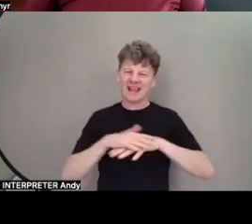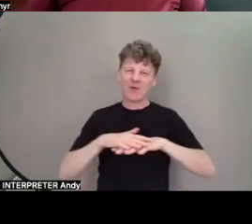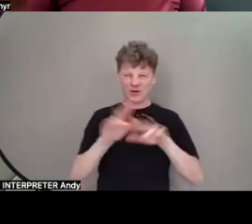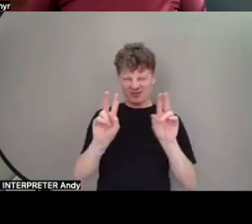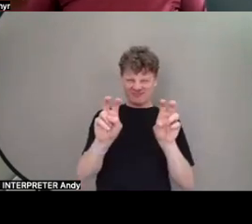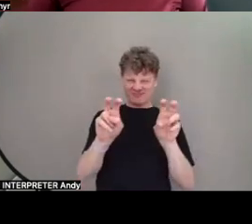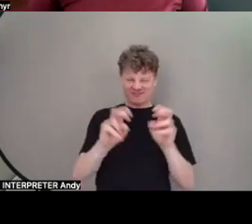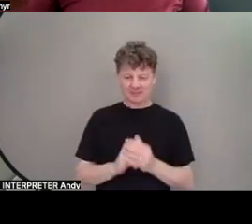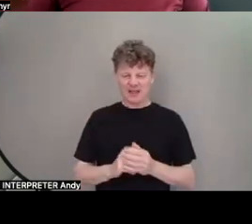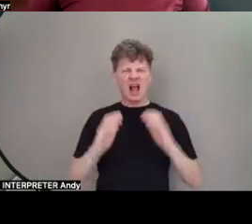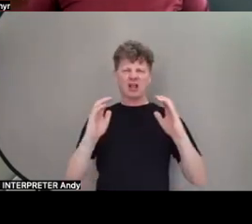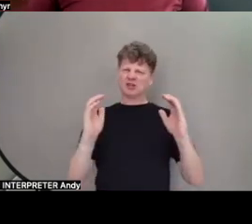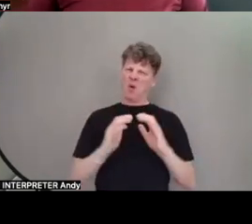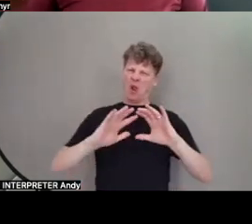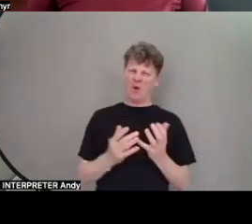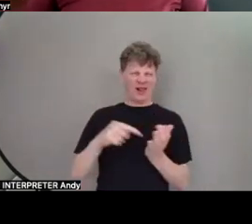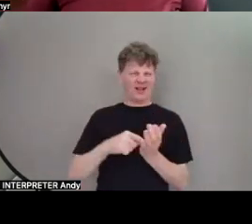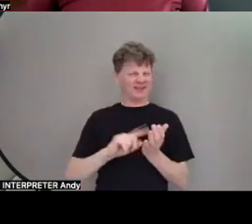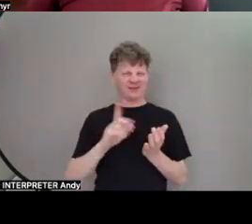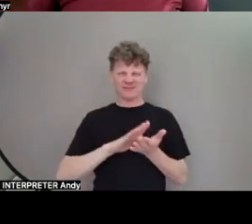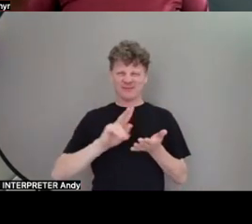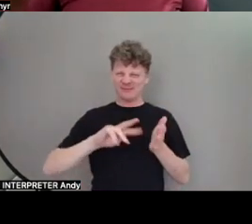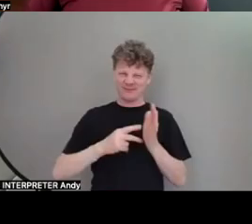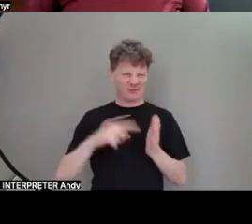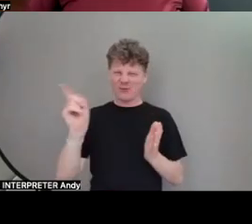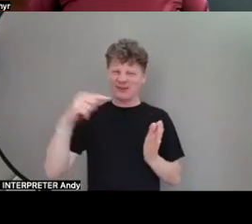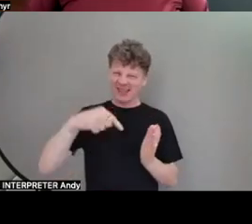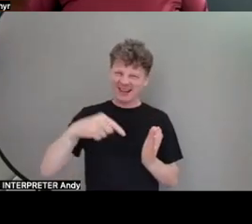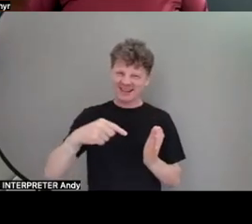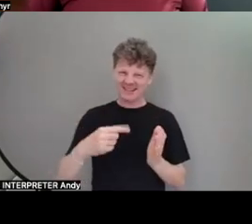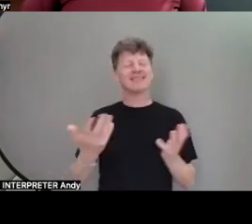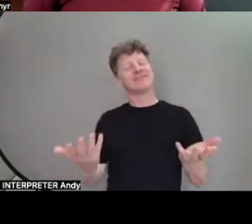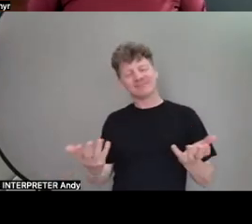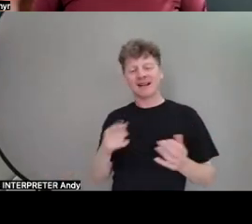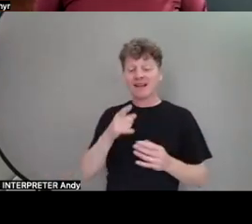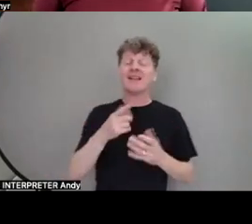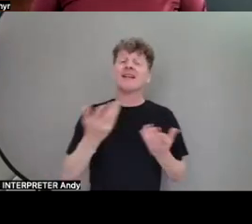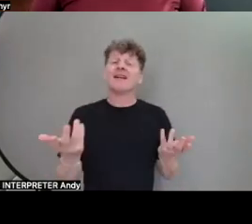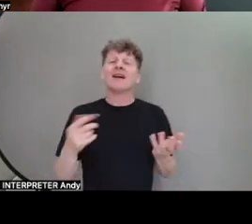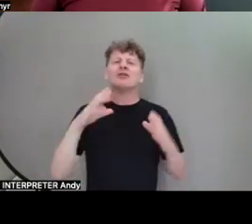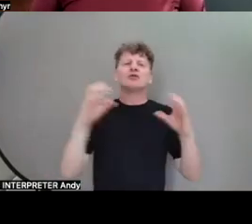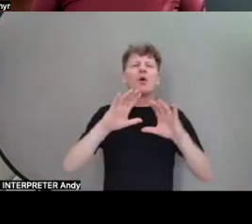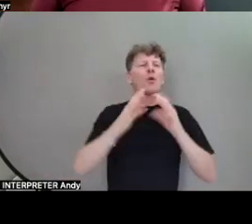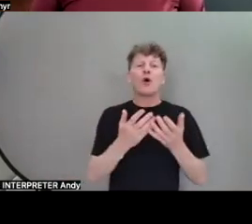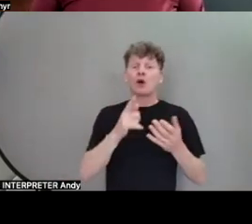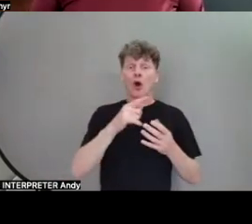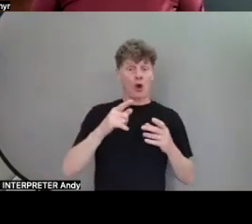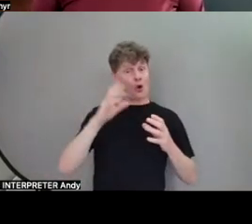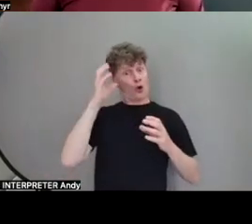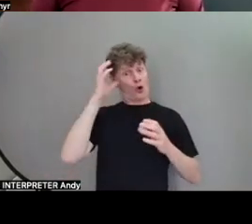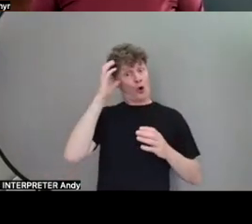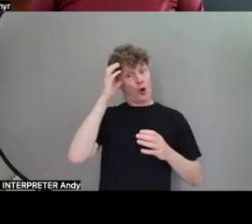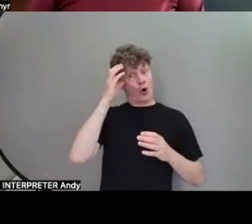So what is a small world? So it basically means that concepts are not only a few